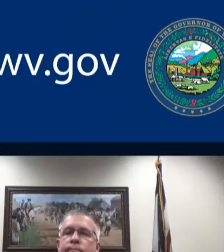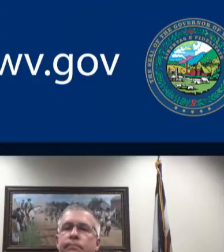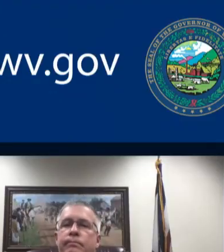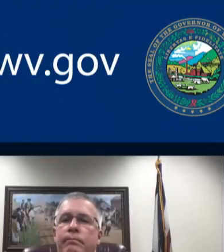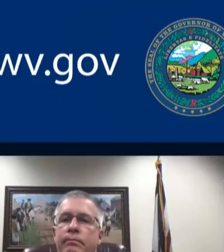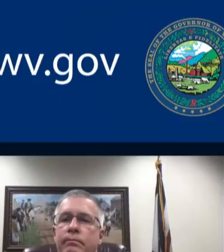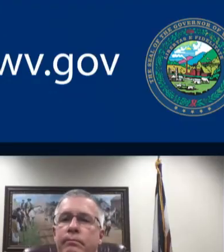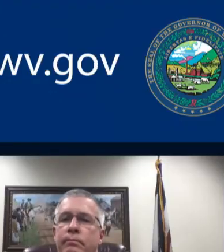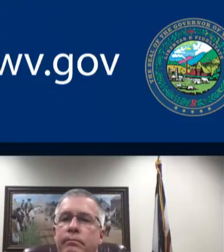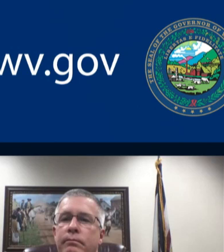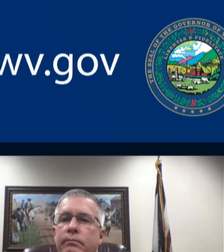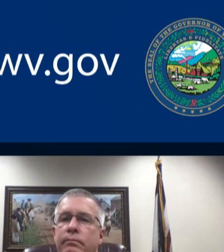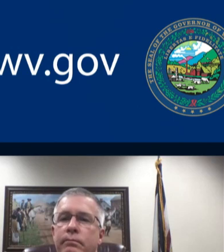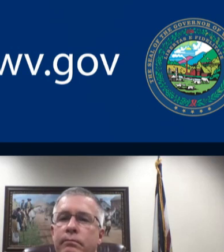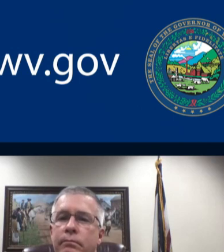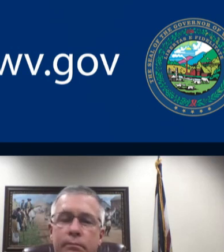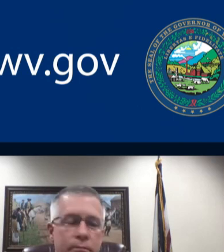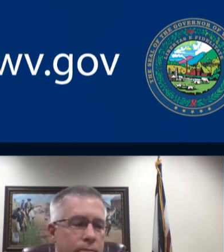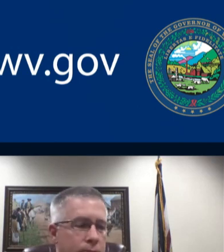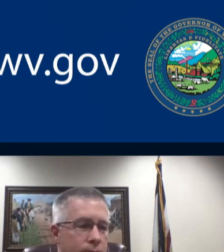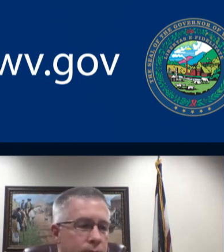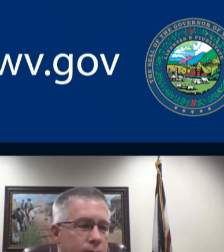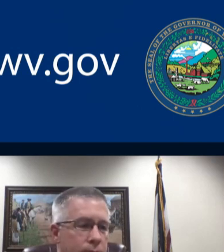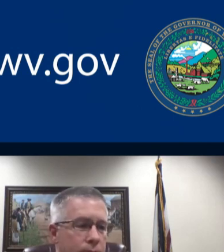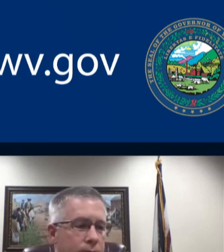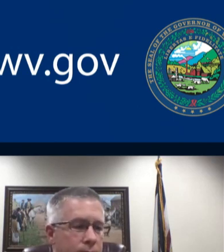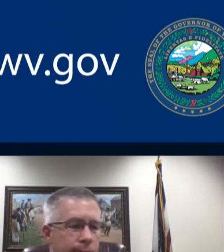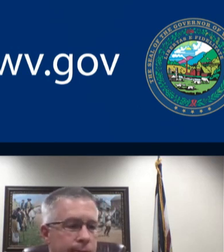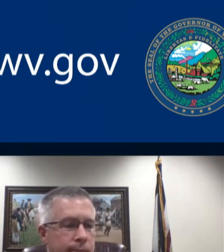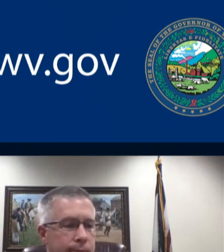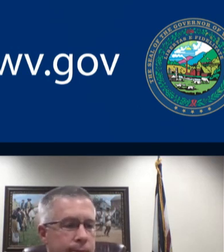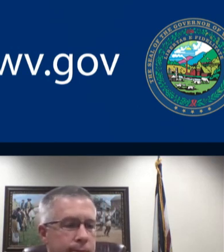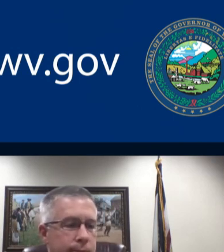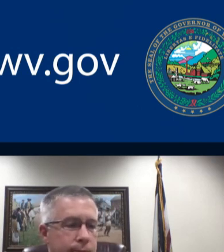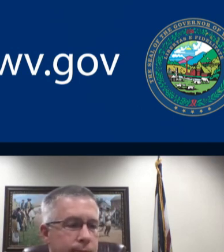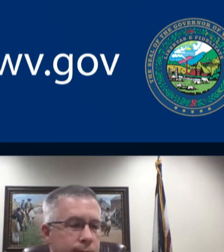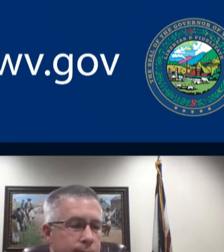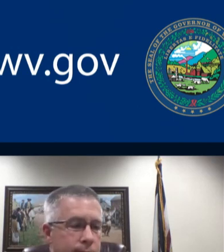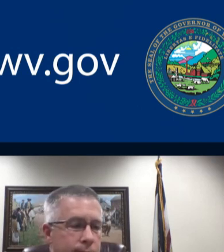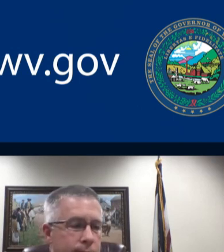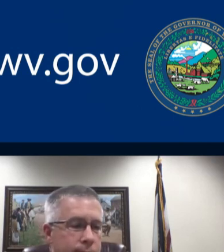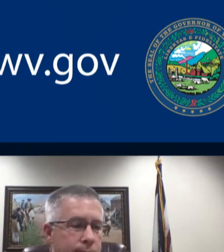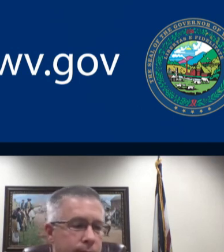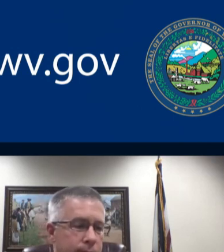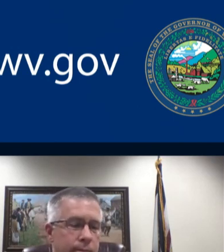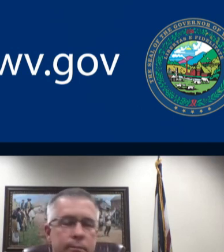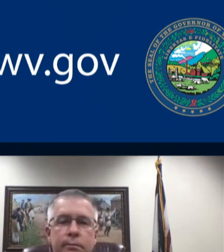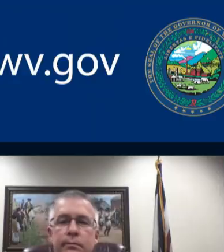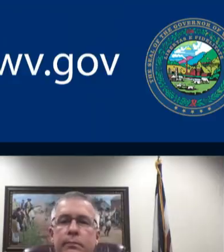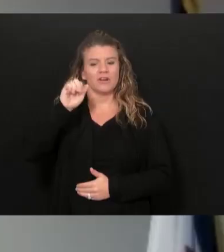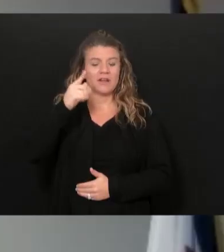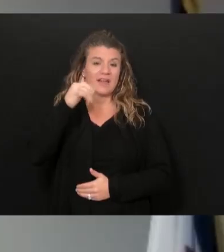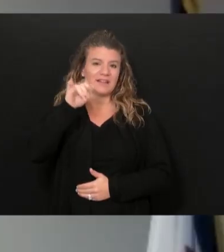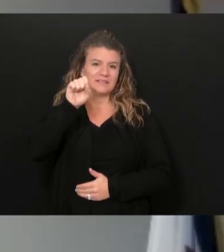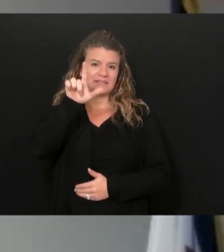Thank you, General. Next, let's go to the West Virginia DHHR with Secretary Bill Crouch and Dr. Kathy Slim.